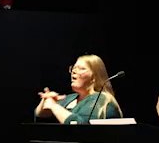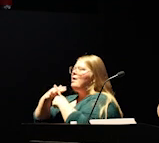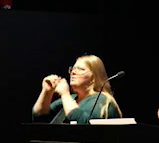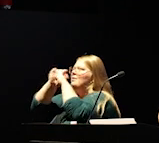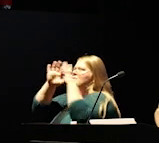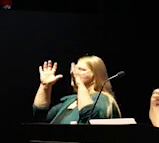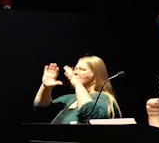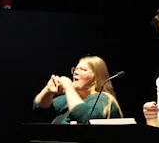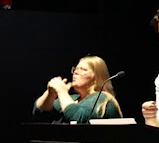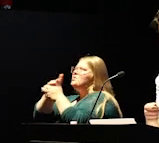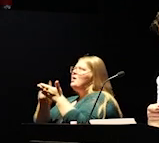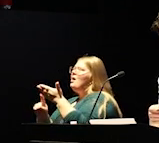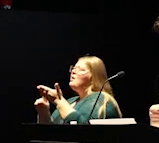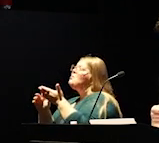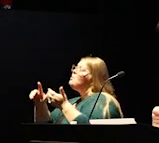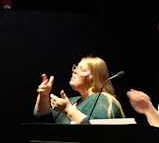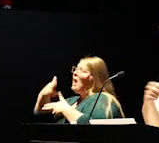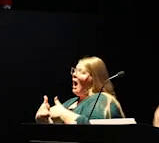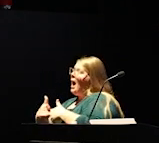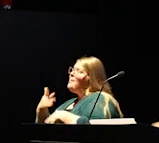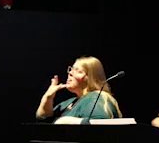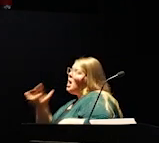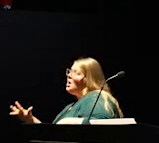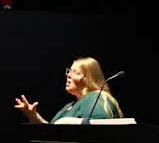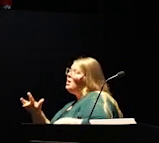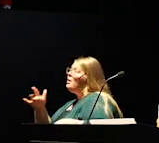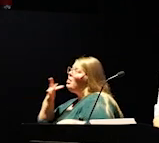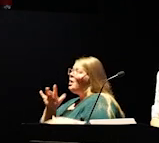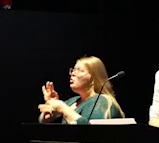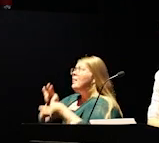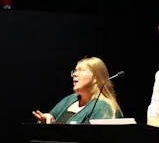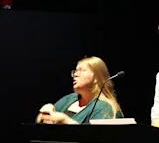Lucky's, and it's good to have luck in poker and blah blah blah blah blah. So